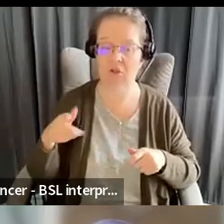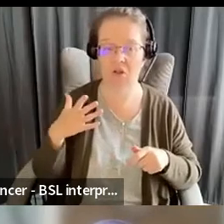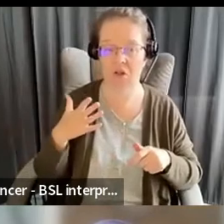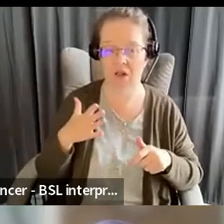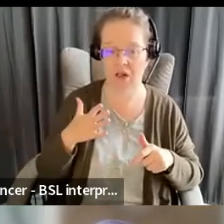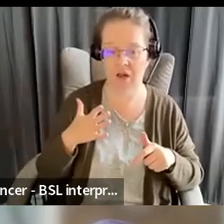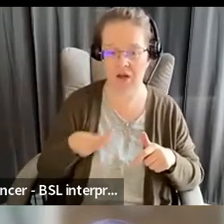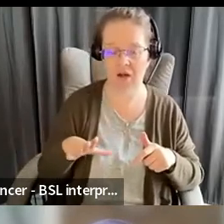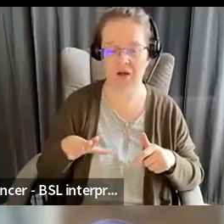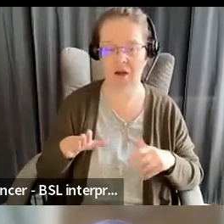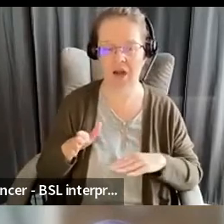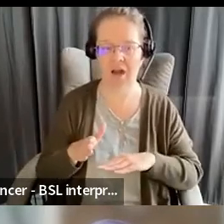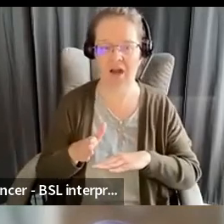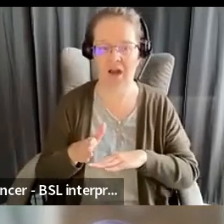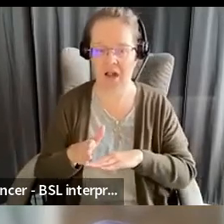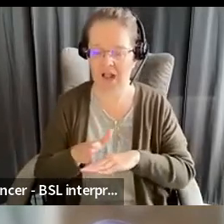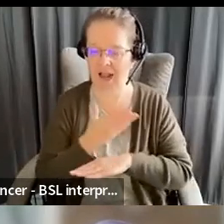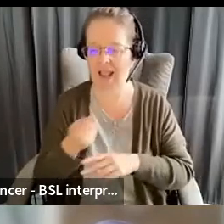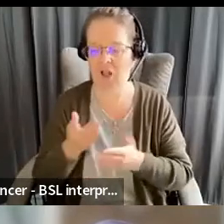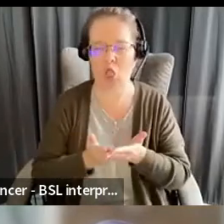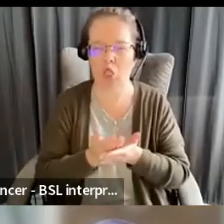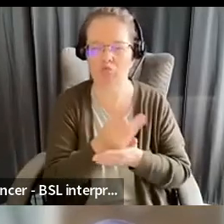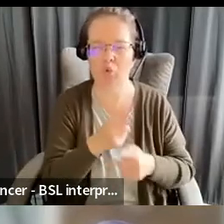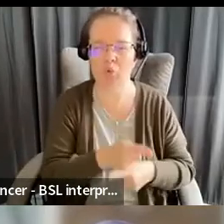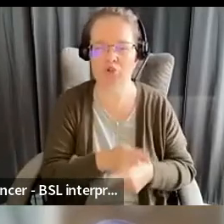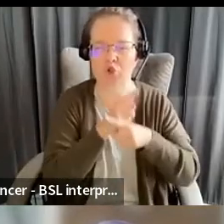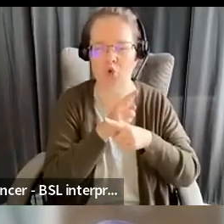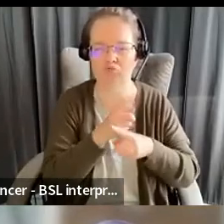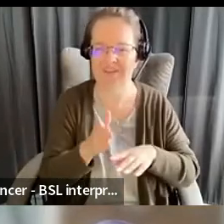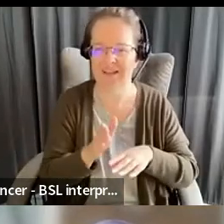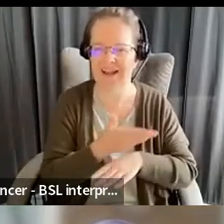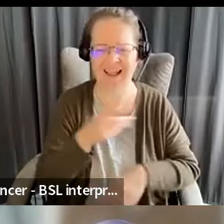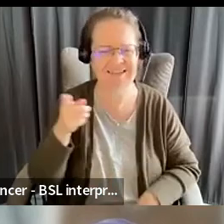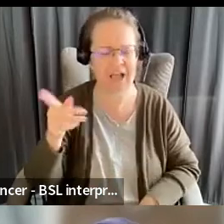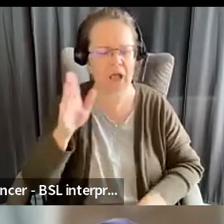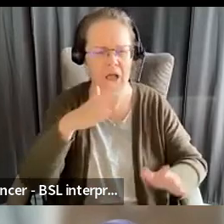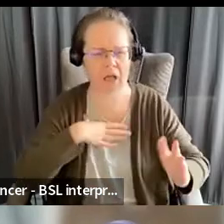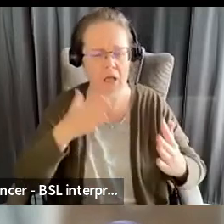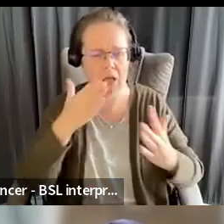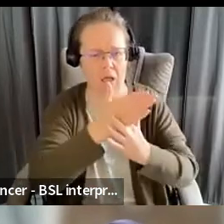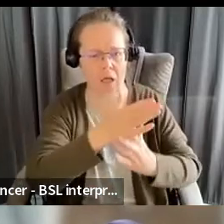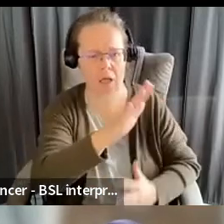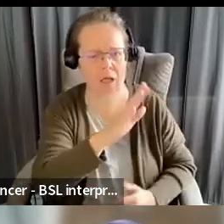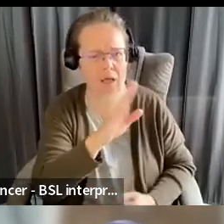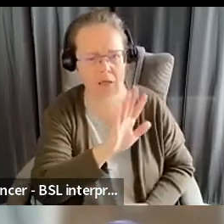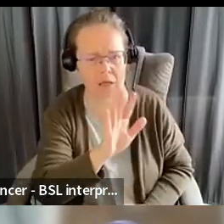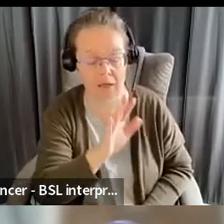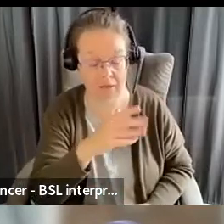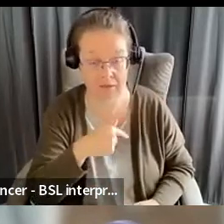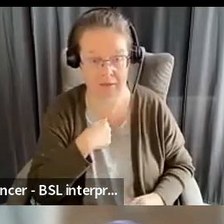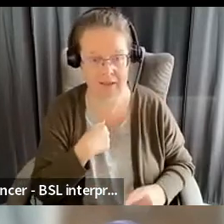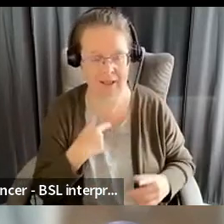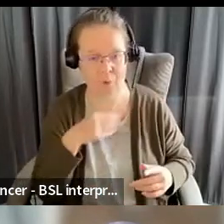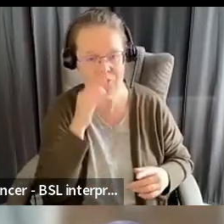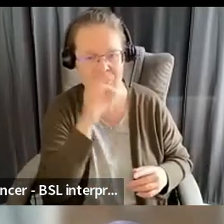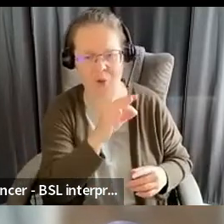clearable, able to go through security clearance vetting. Can I just jump in on that quickly? Yeah, you can. Because I wanted to touch